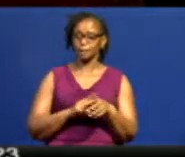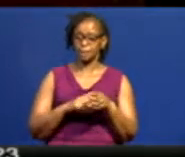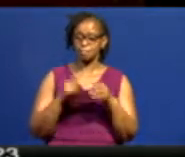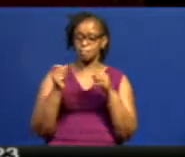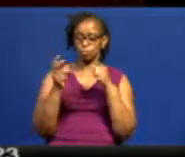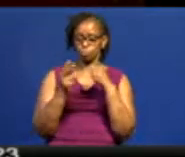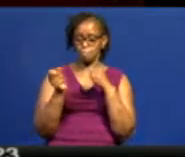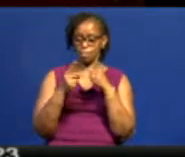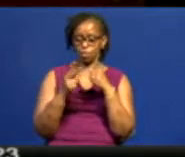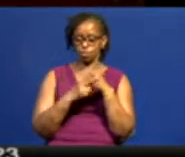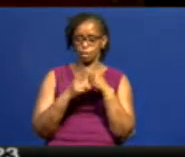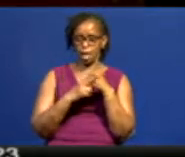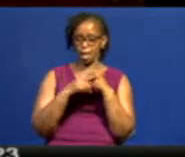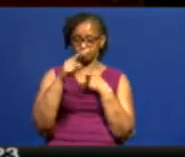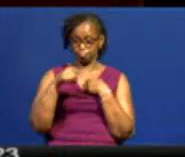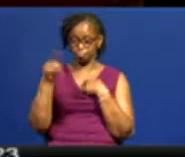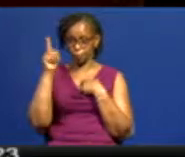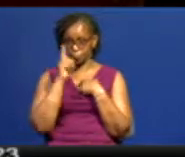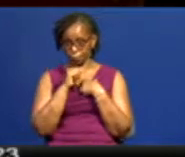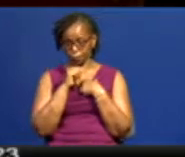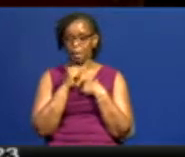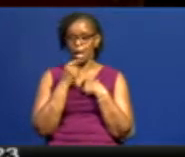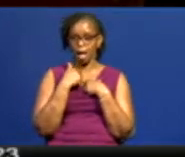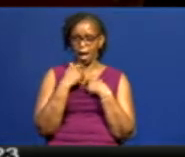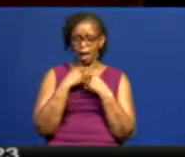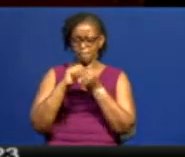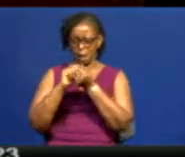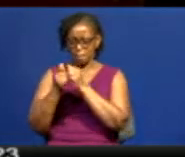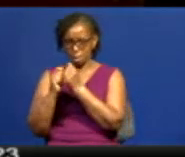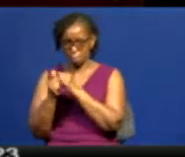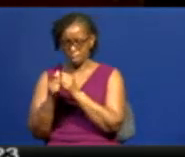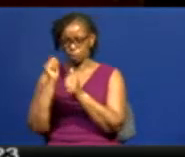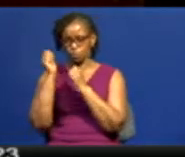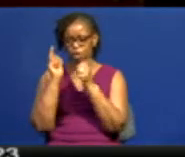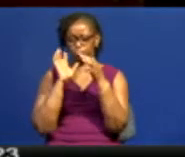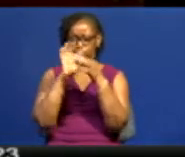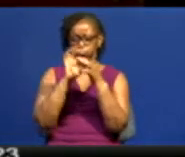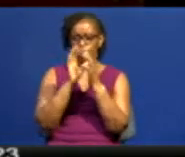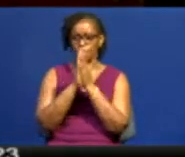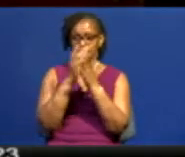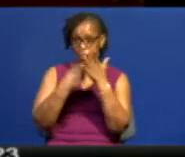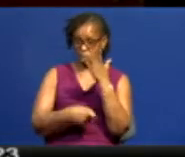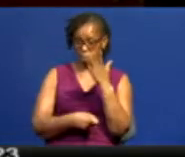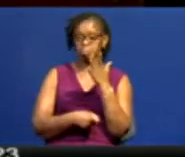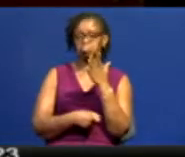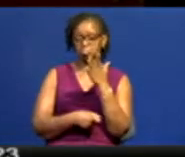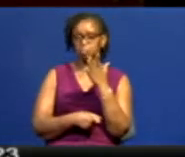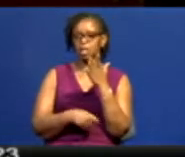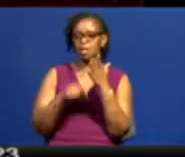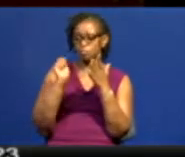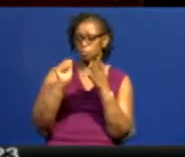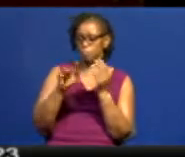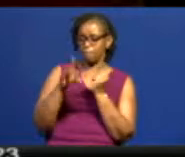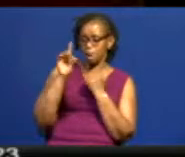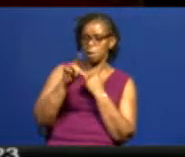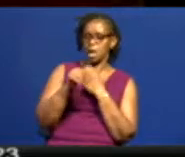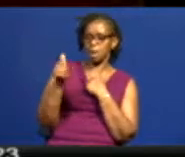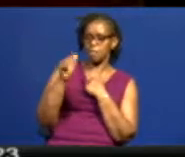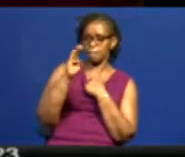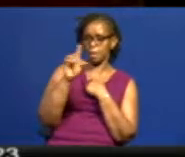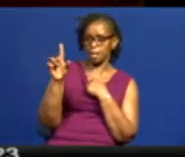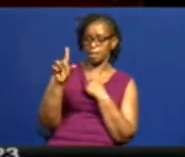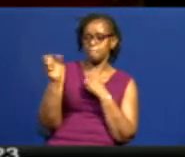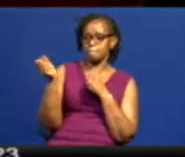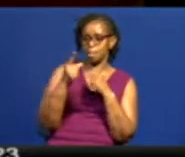from this time, when you only have 2 amendments that are touching on taxes, then you'll find a miscellaneous bill coming around